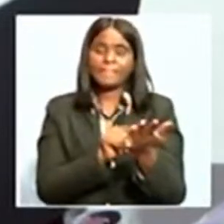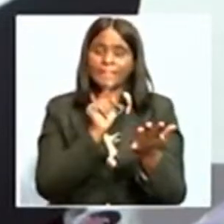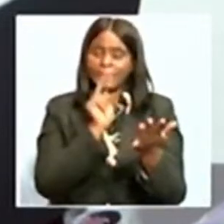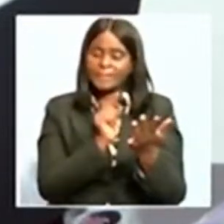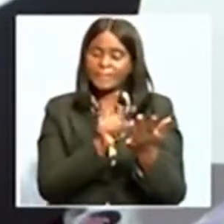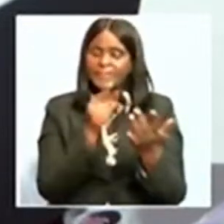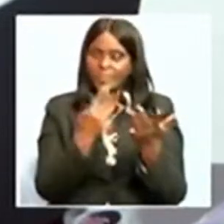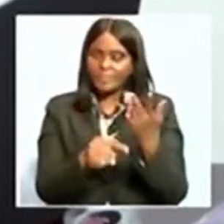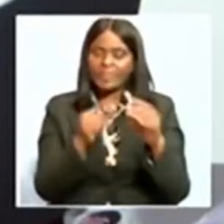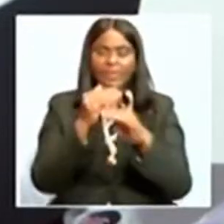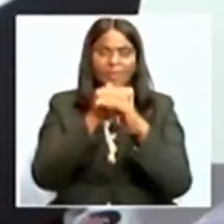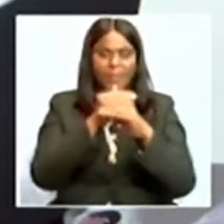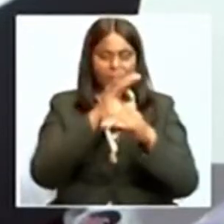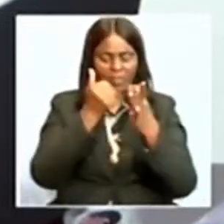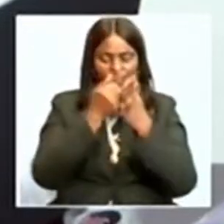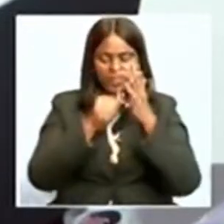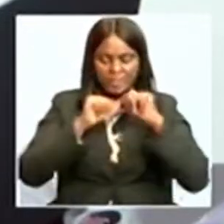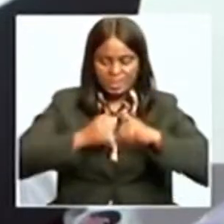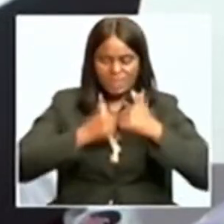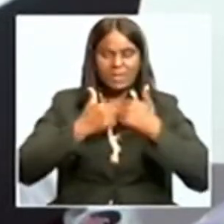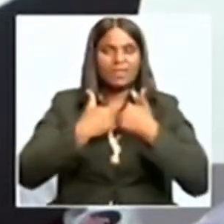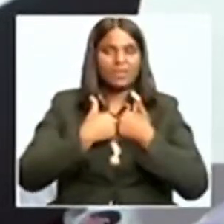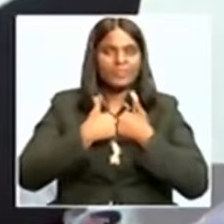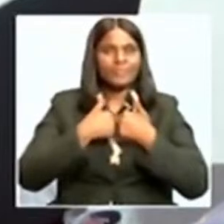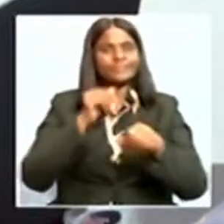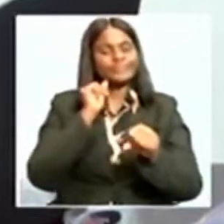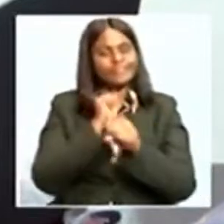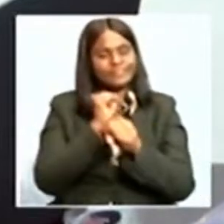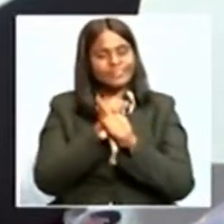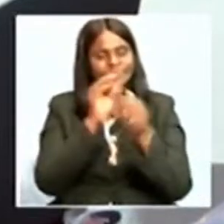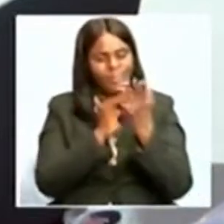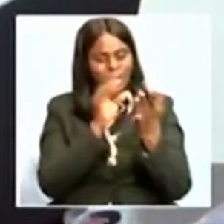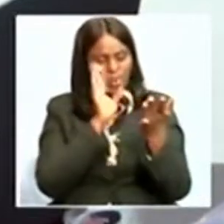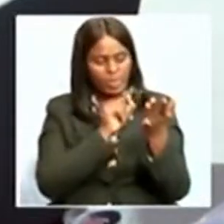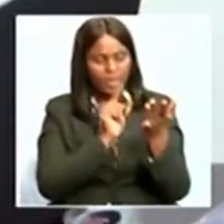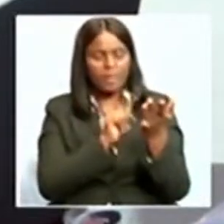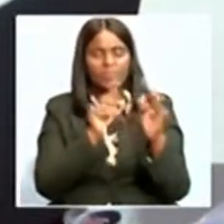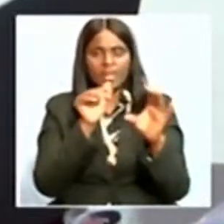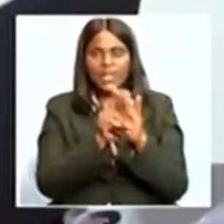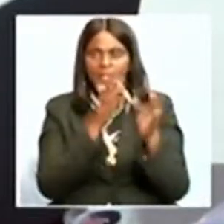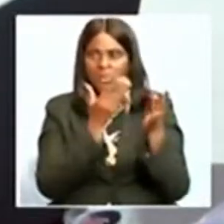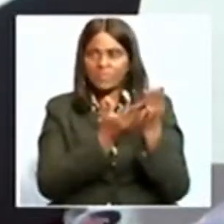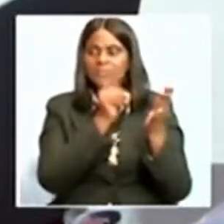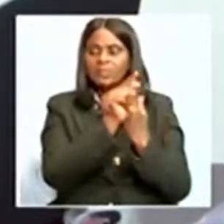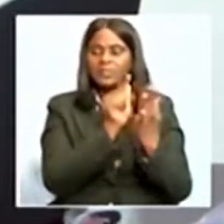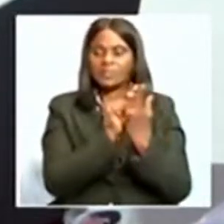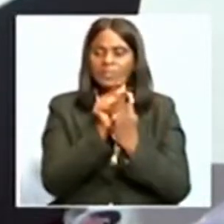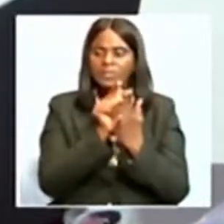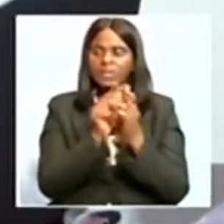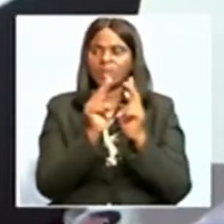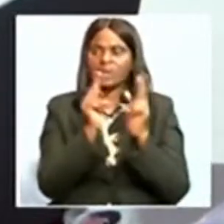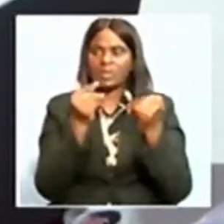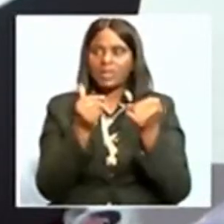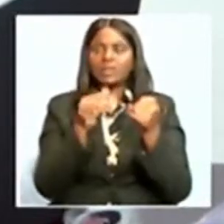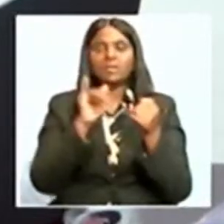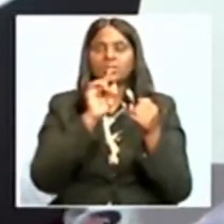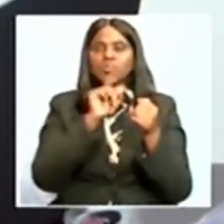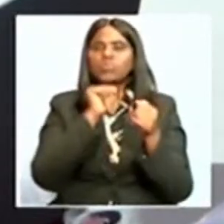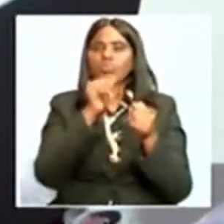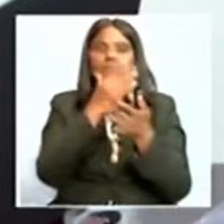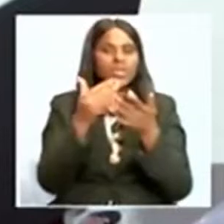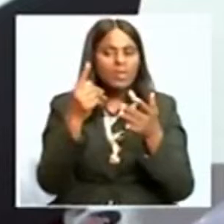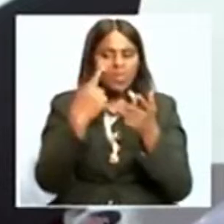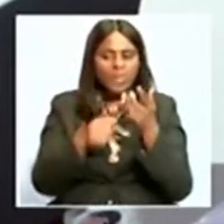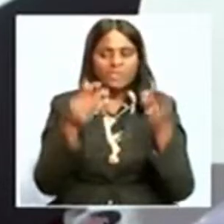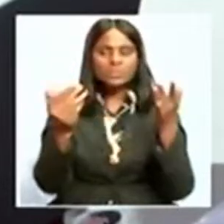is a standard provision that we put in these acts. So it is not something that